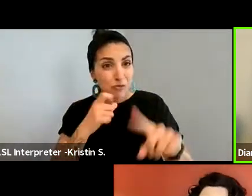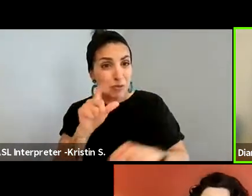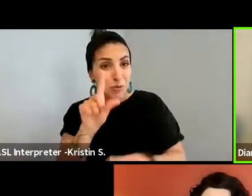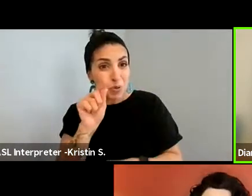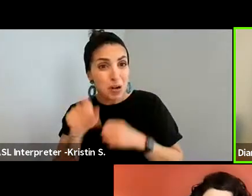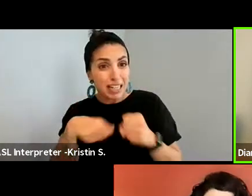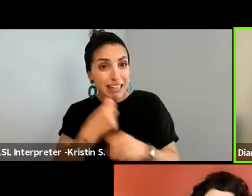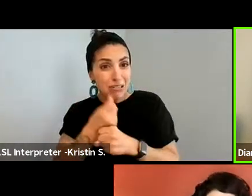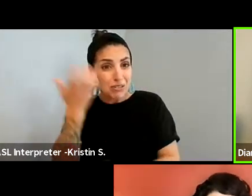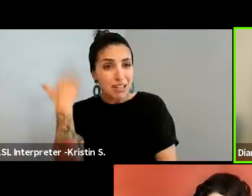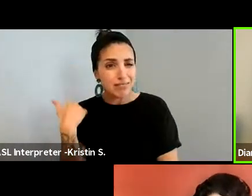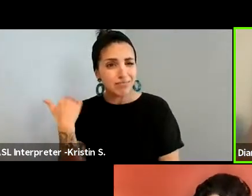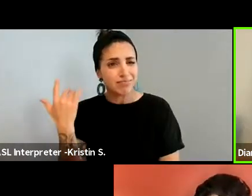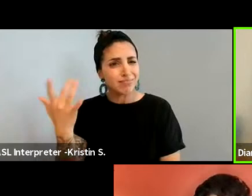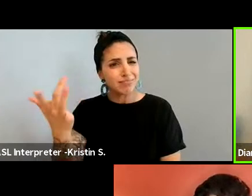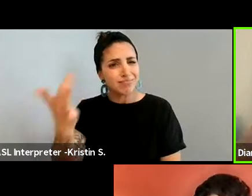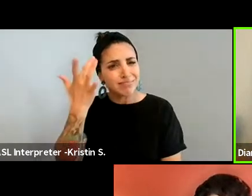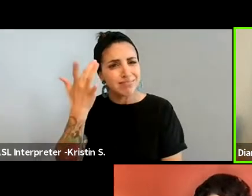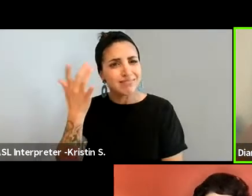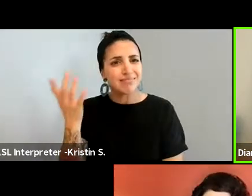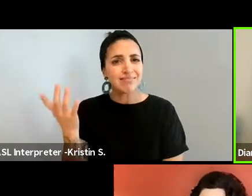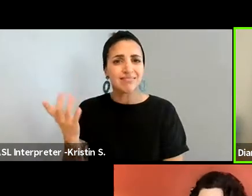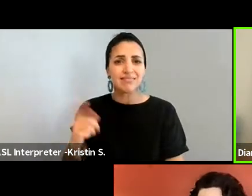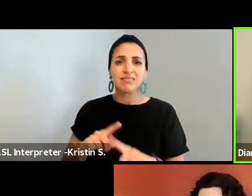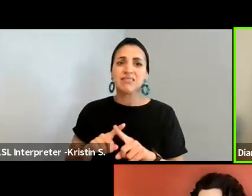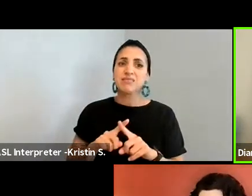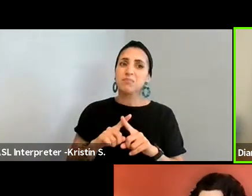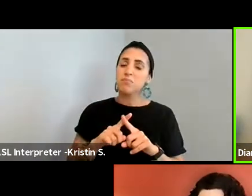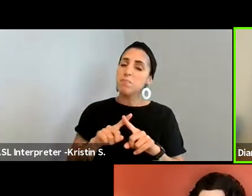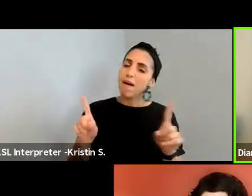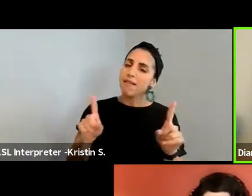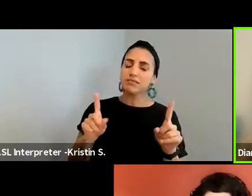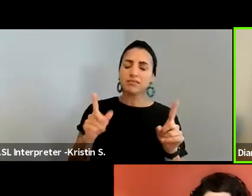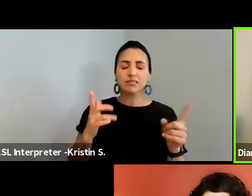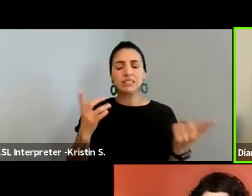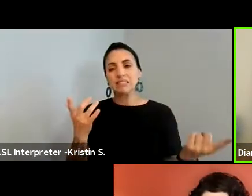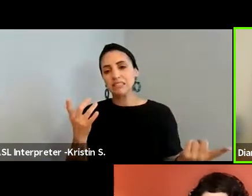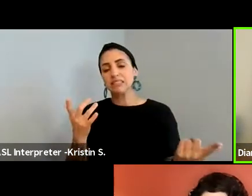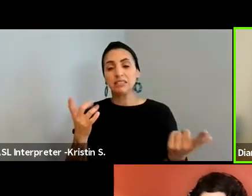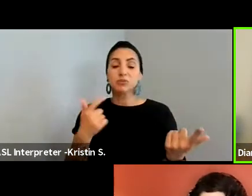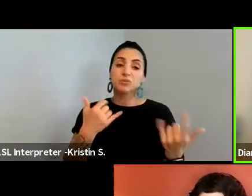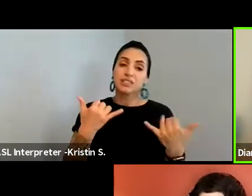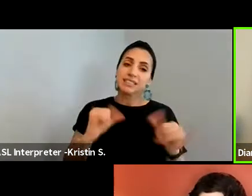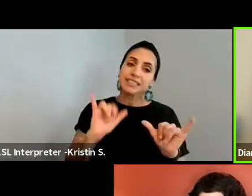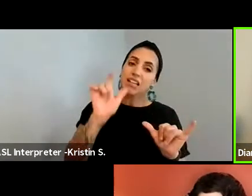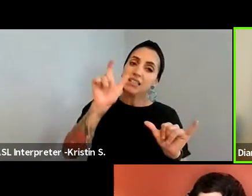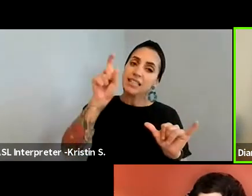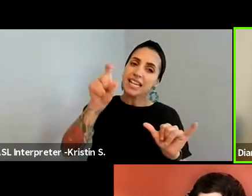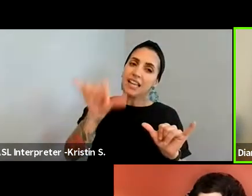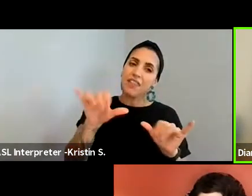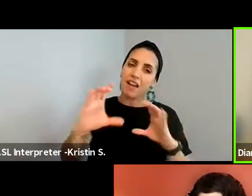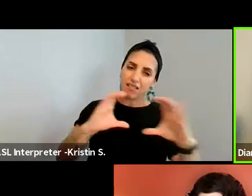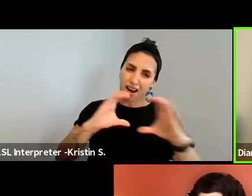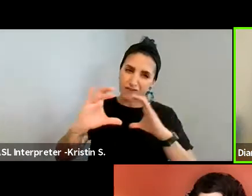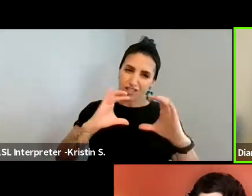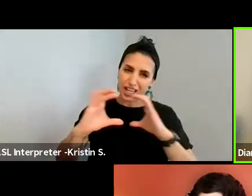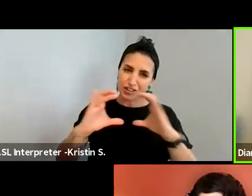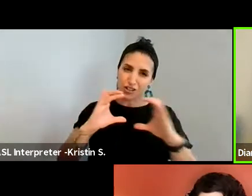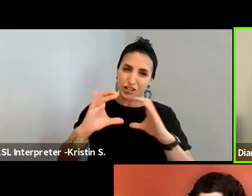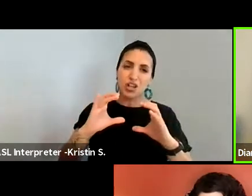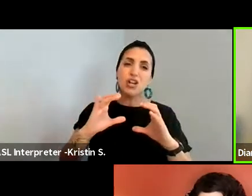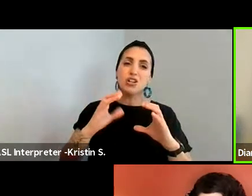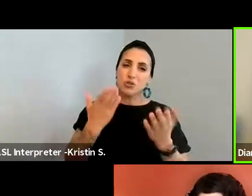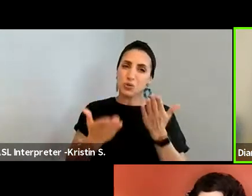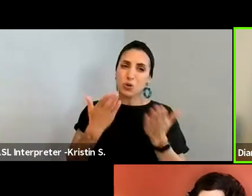yet, I'm glad that we're still needing to have the conversation. Therefore, these platforms need